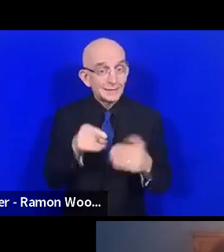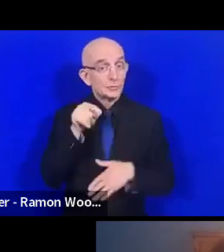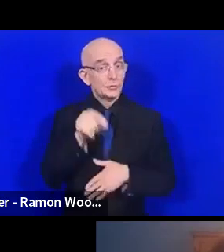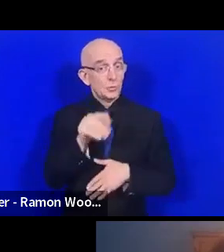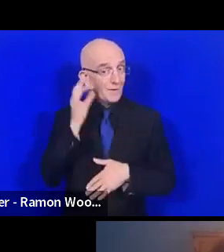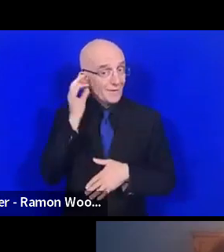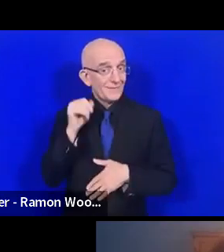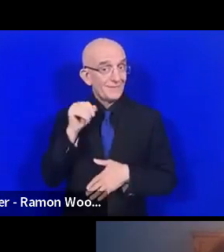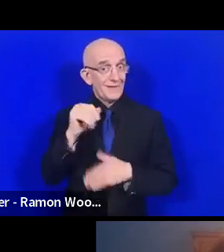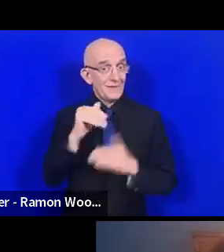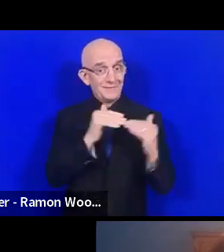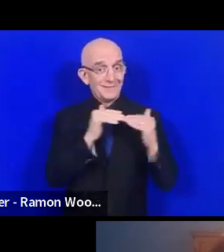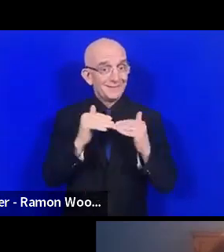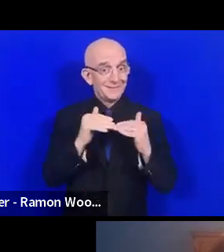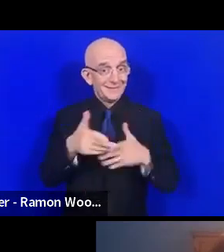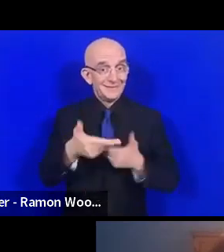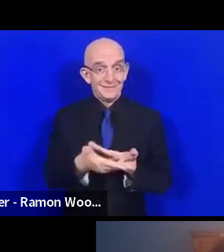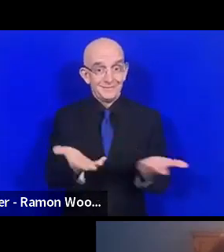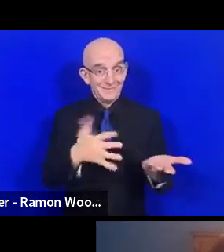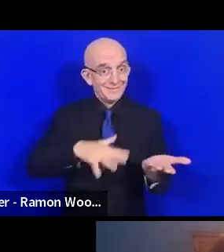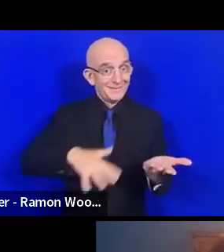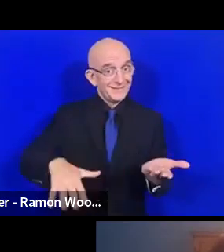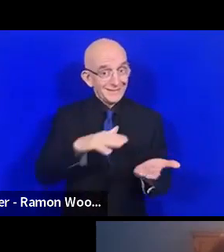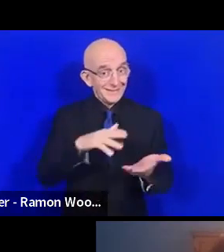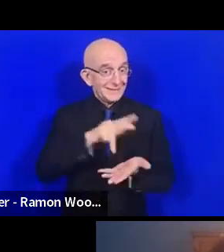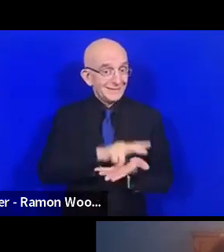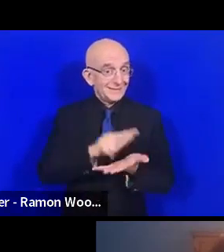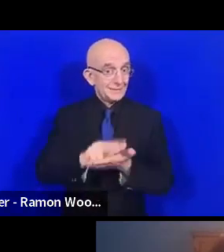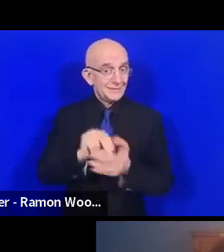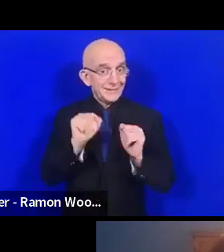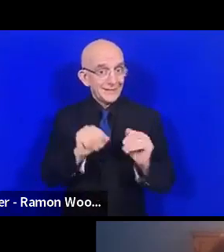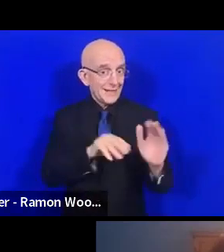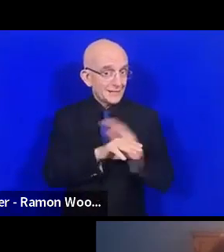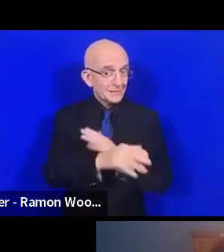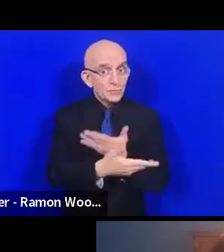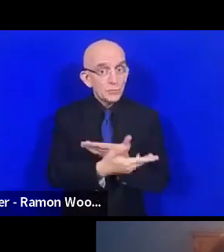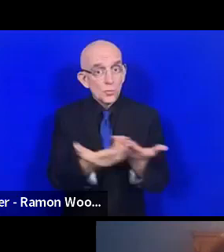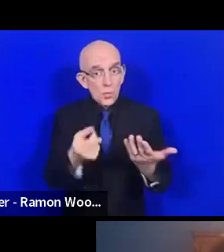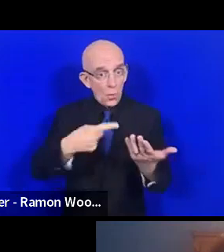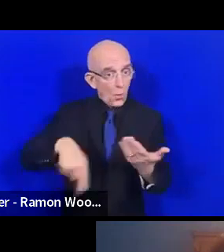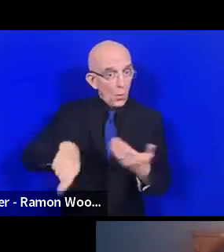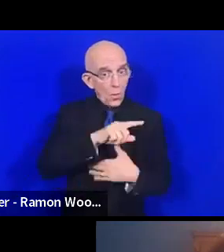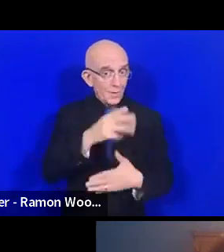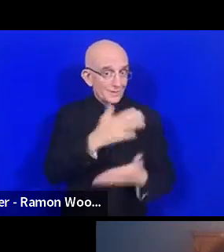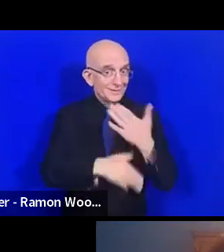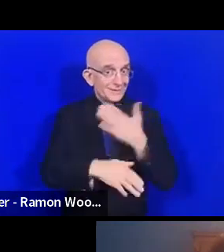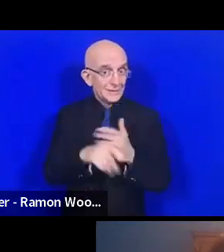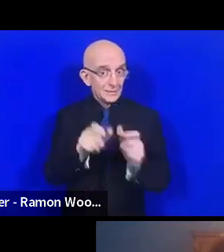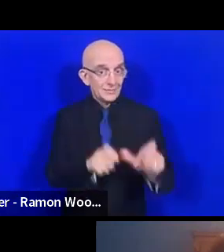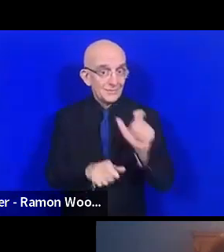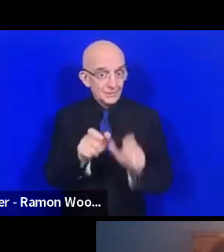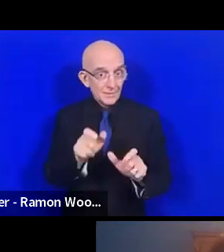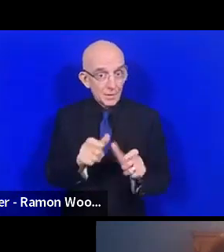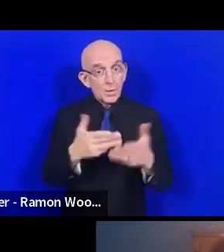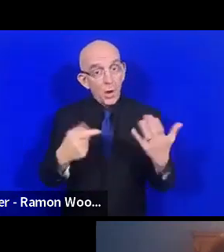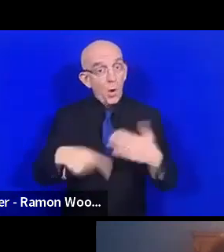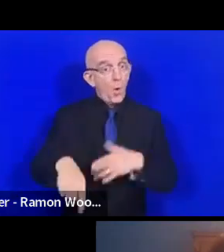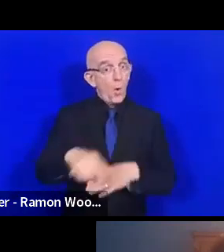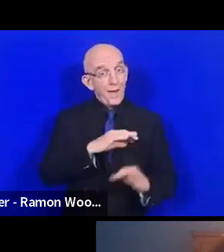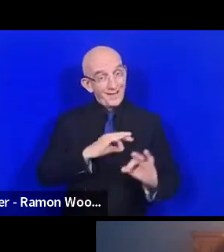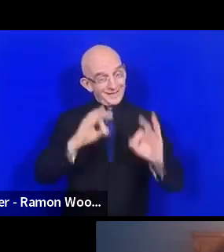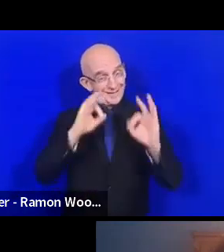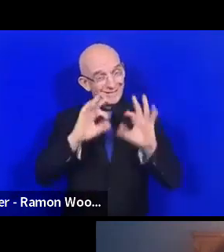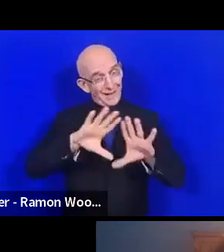we may not always get everything right, part of committing to access is coming along on a journey of accessibility